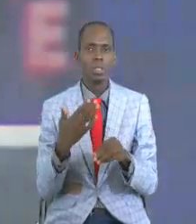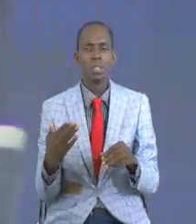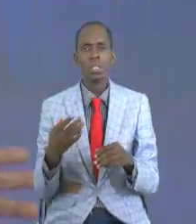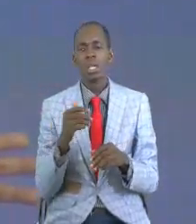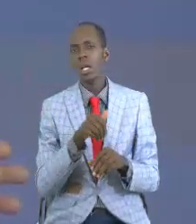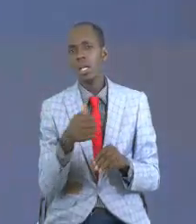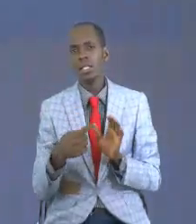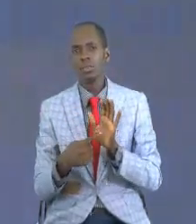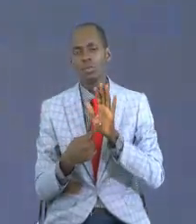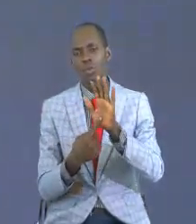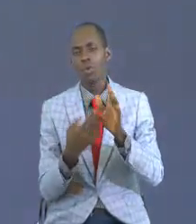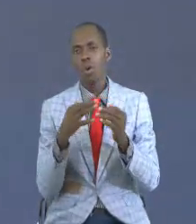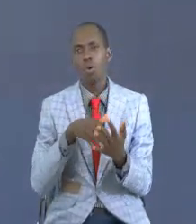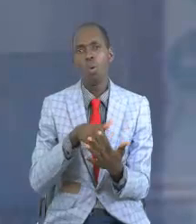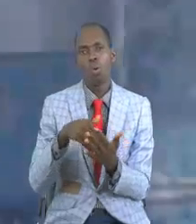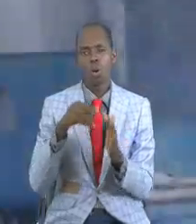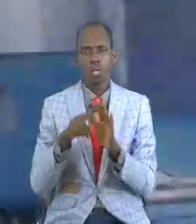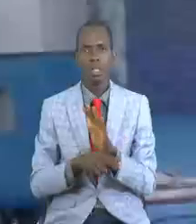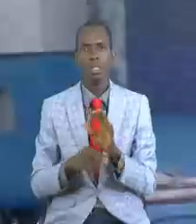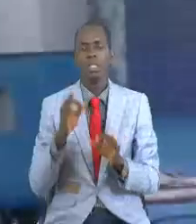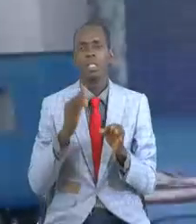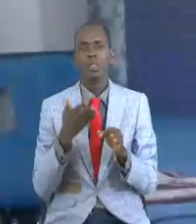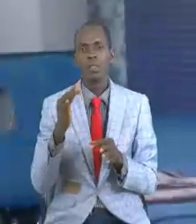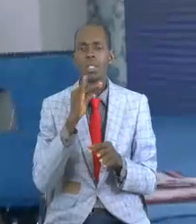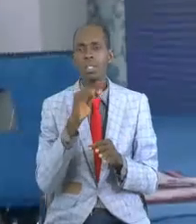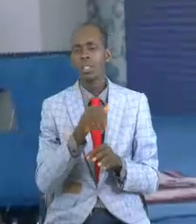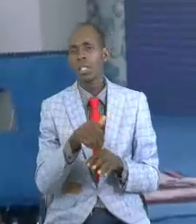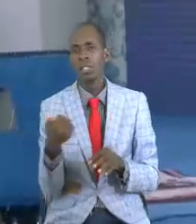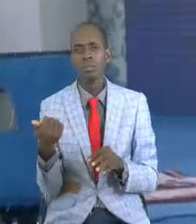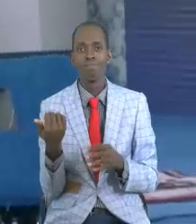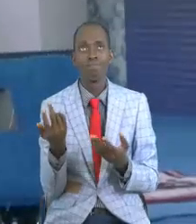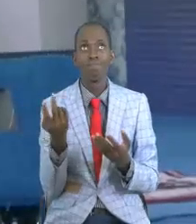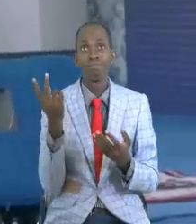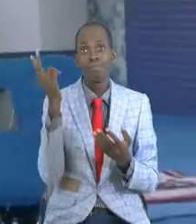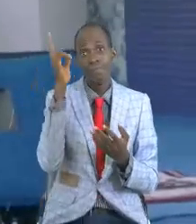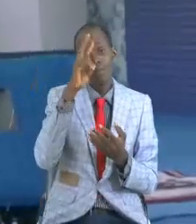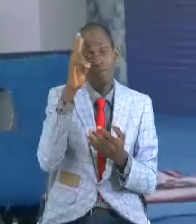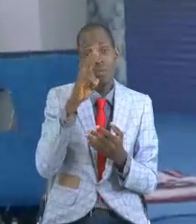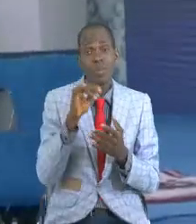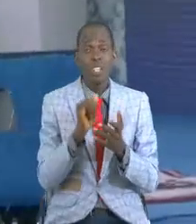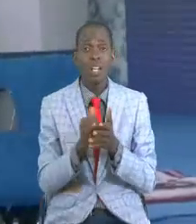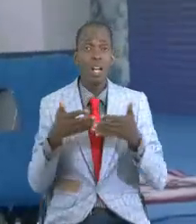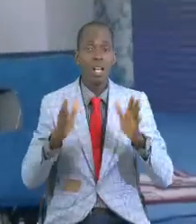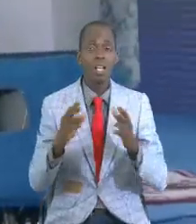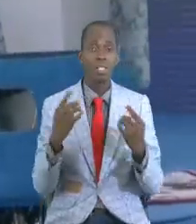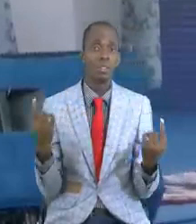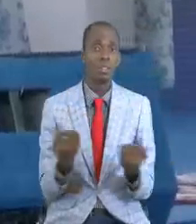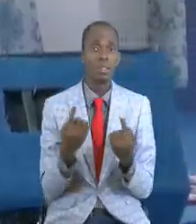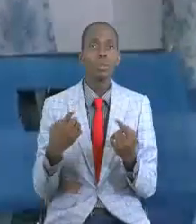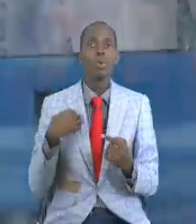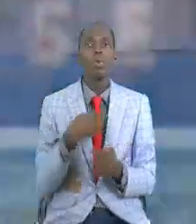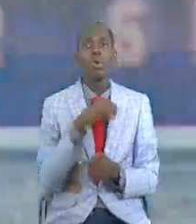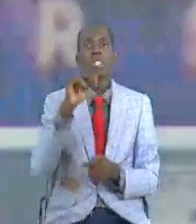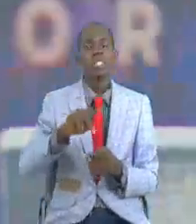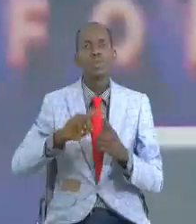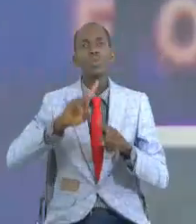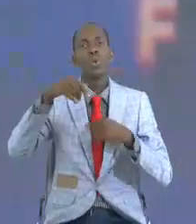weakness and if there is any carelessness that allows sin we are quick to go back to the